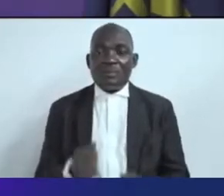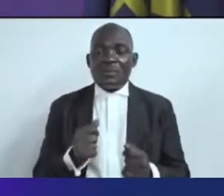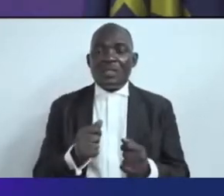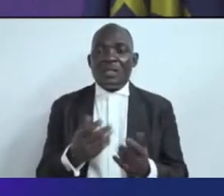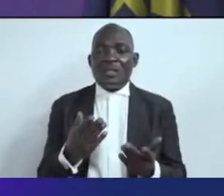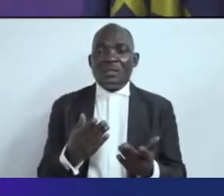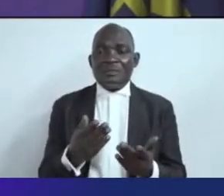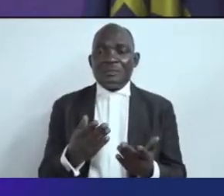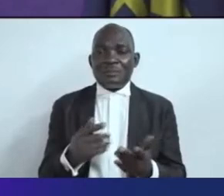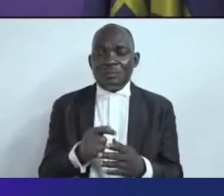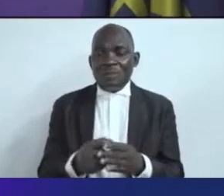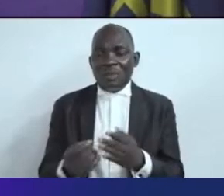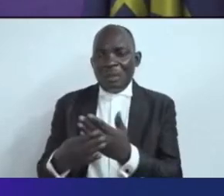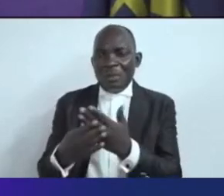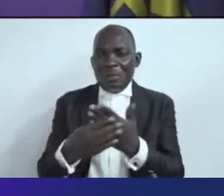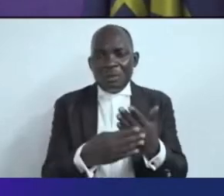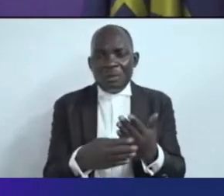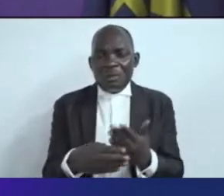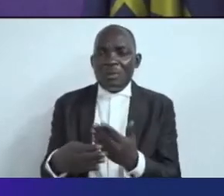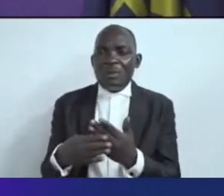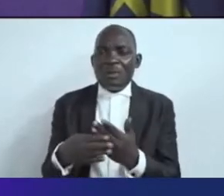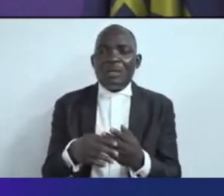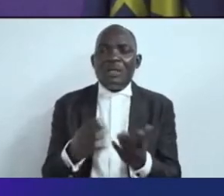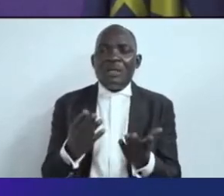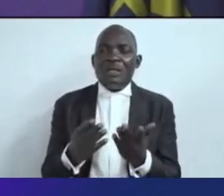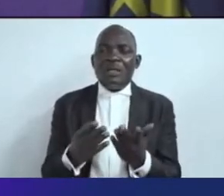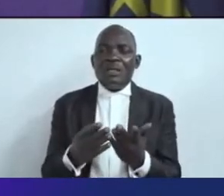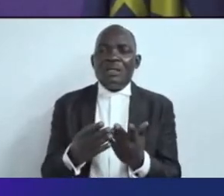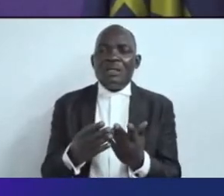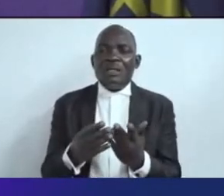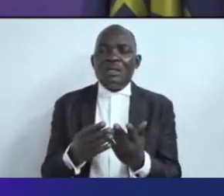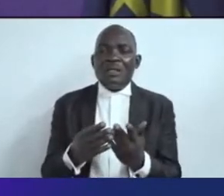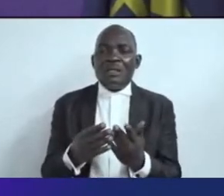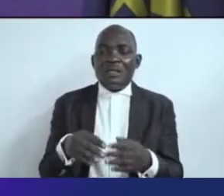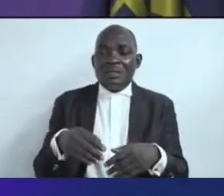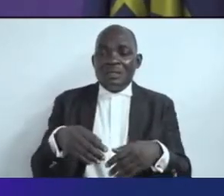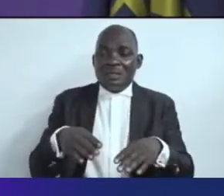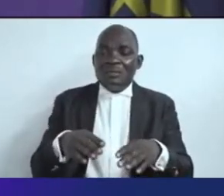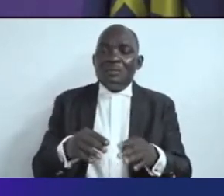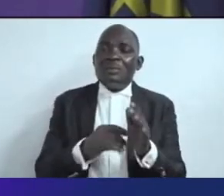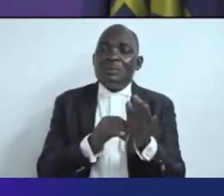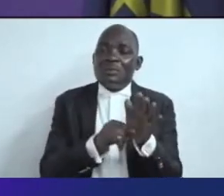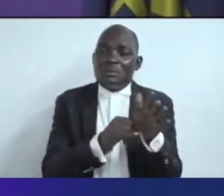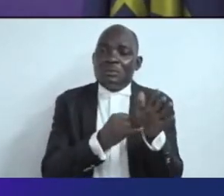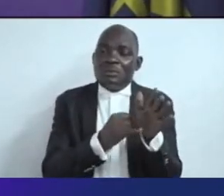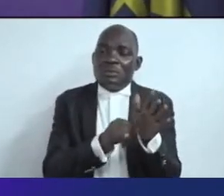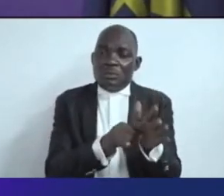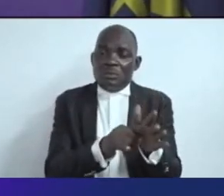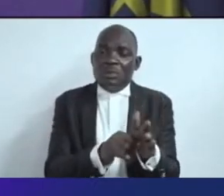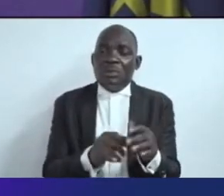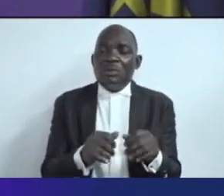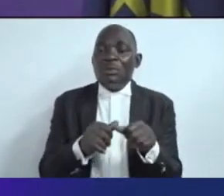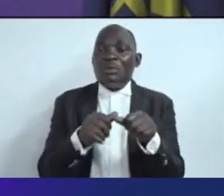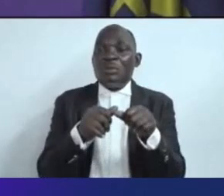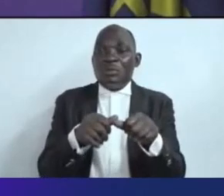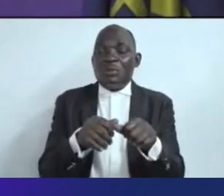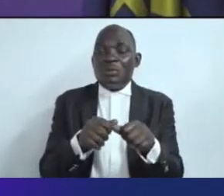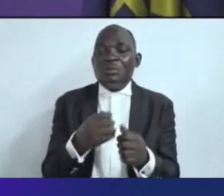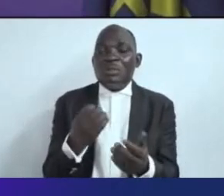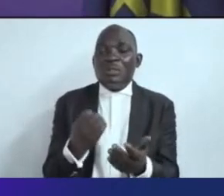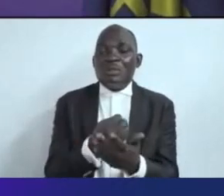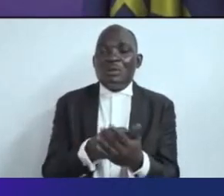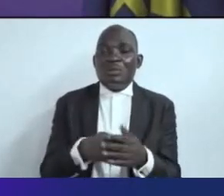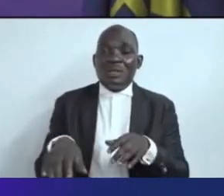Trends in the bank's high-frequency real sector indicators point to sustained pickup in economic